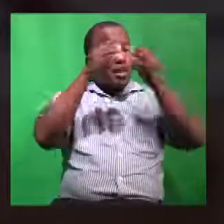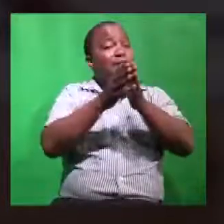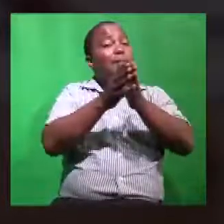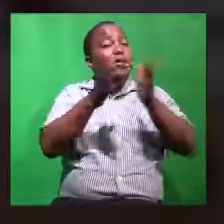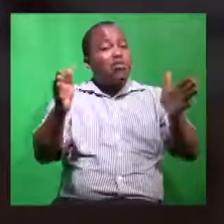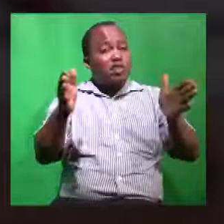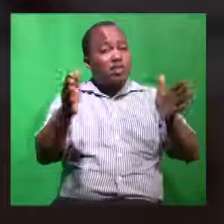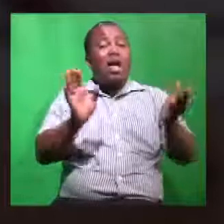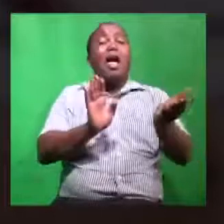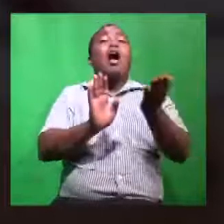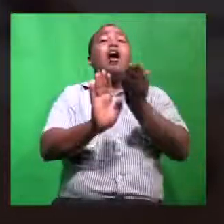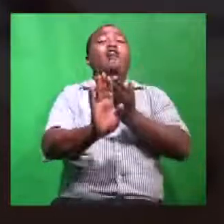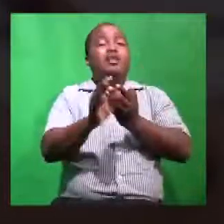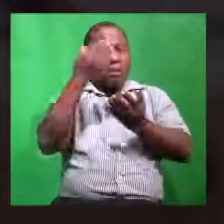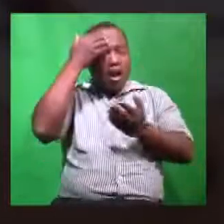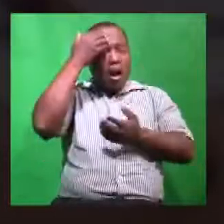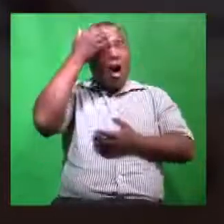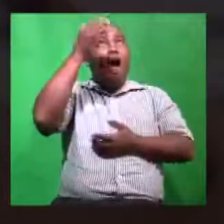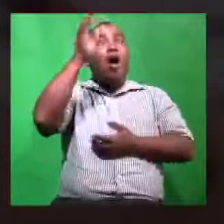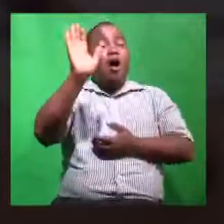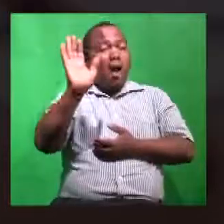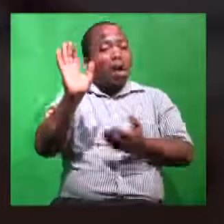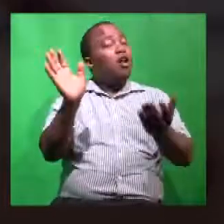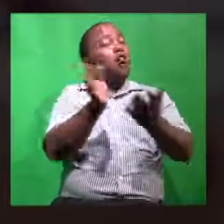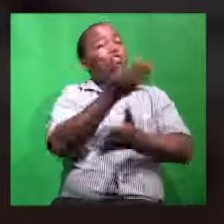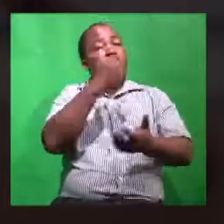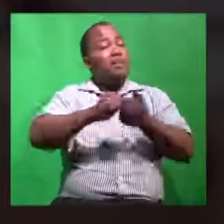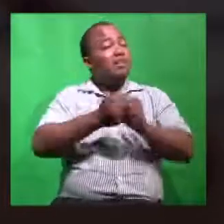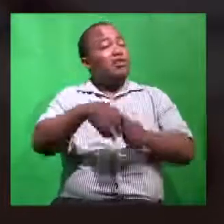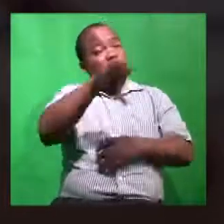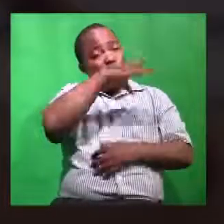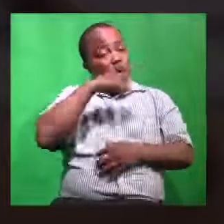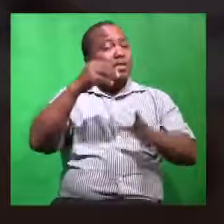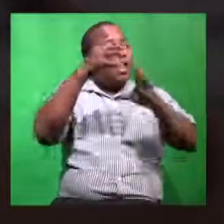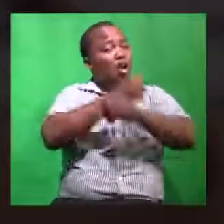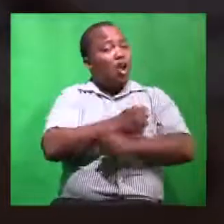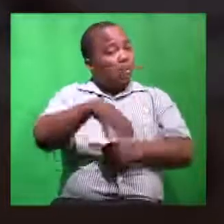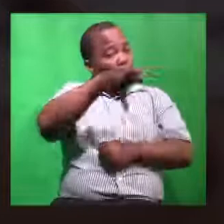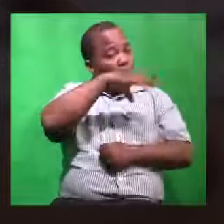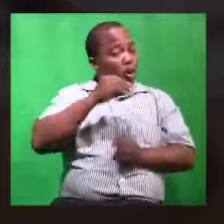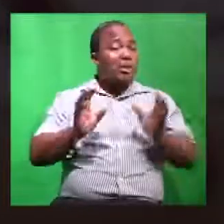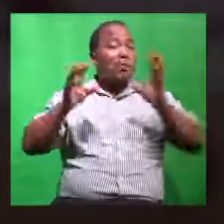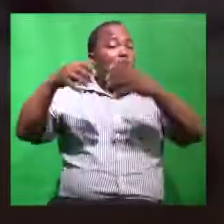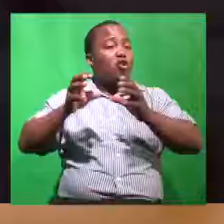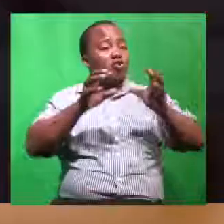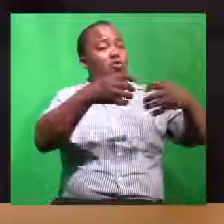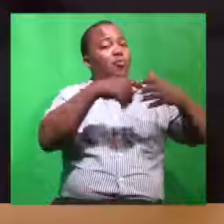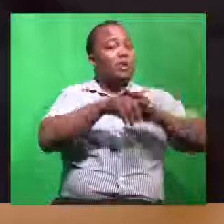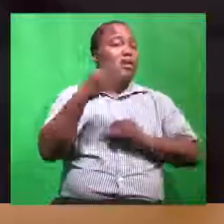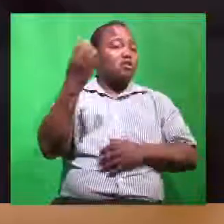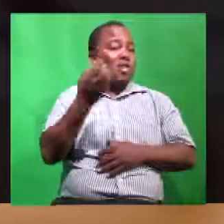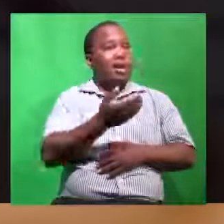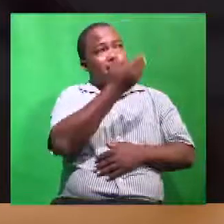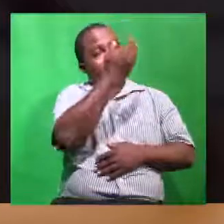that they can be aware and solving those problems I've mentioned, and solving facing those groups in a society.